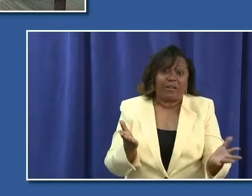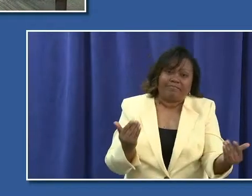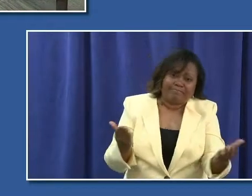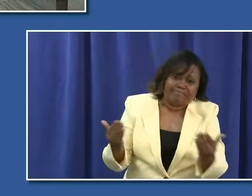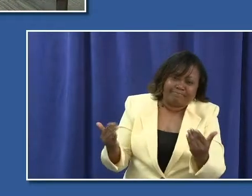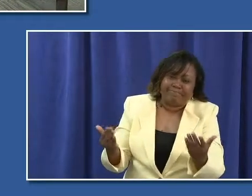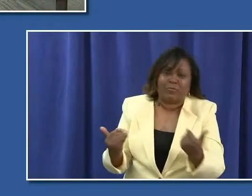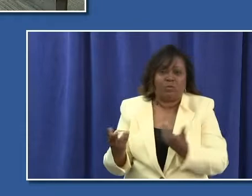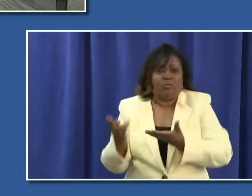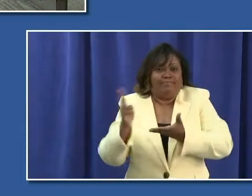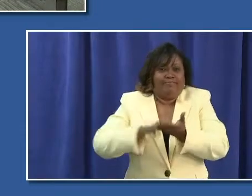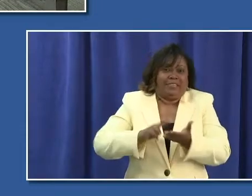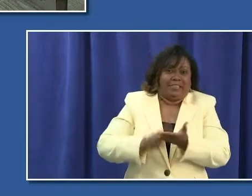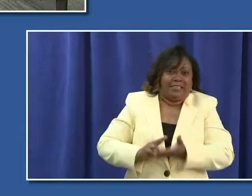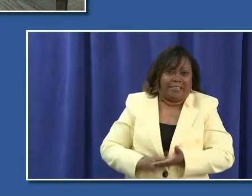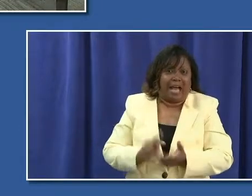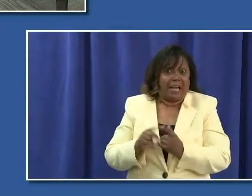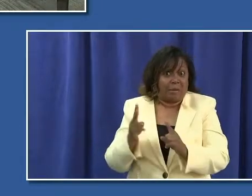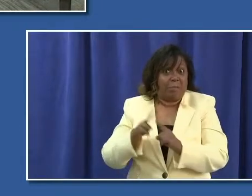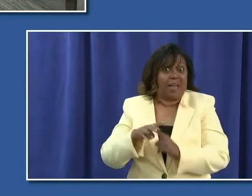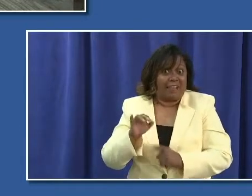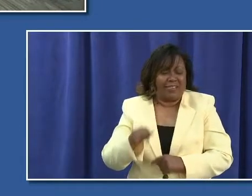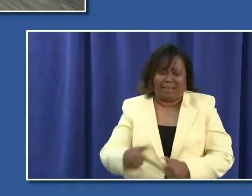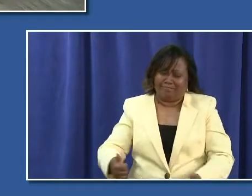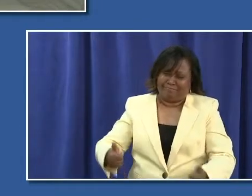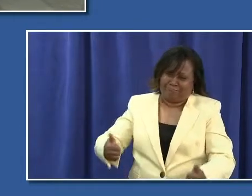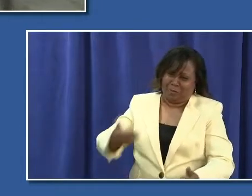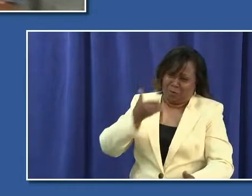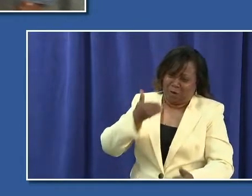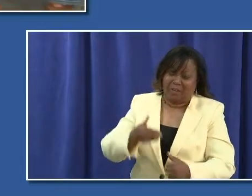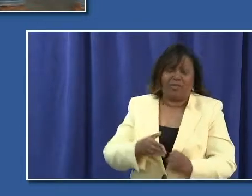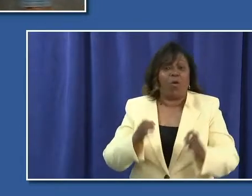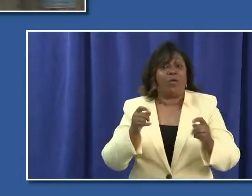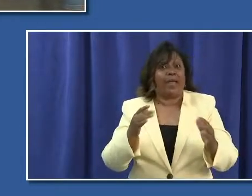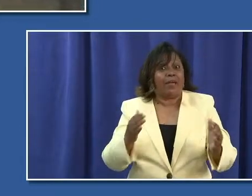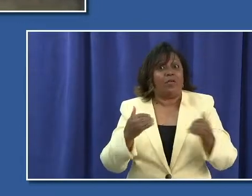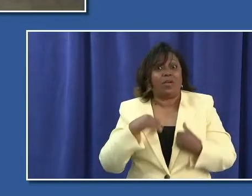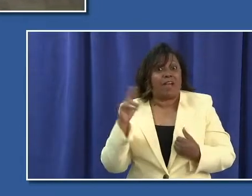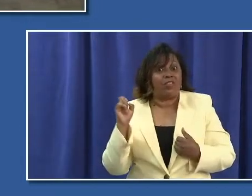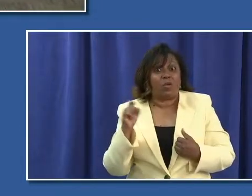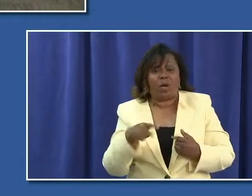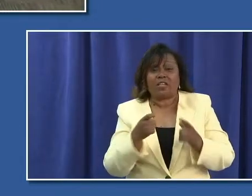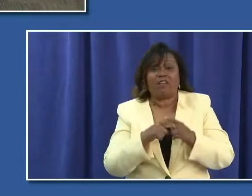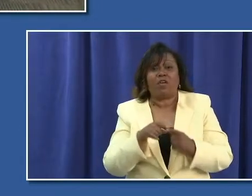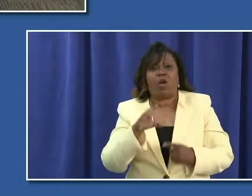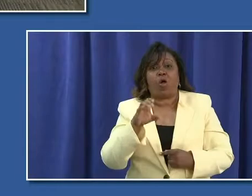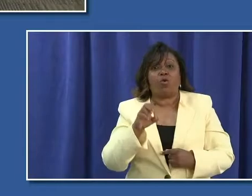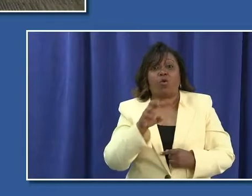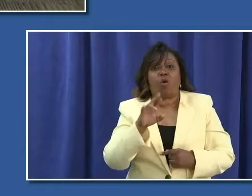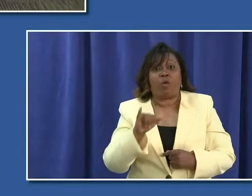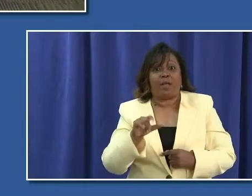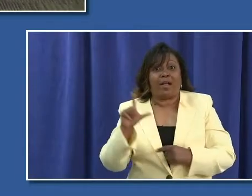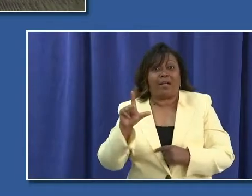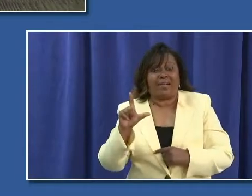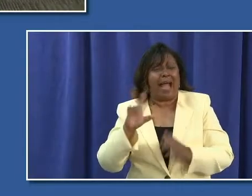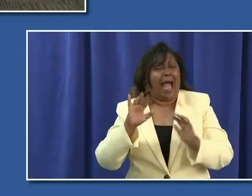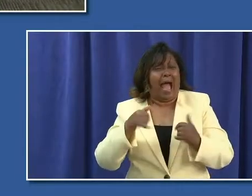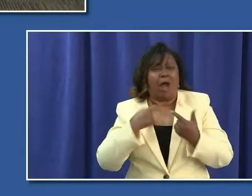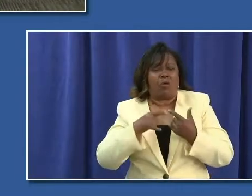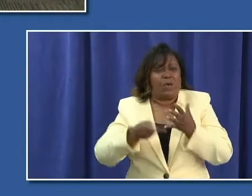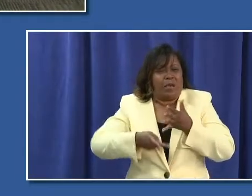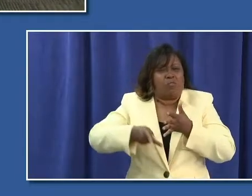to sign up to apply for it. Great. Okay, we have a question from Corey Lewis. How are